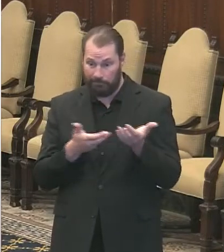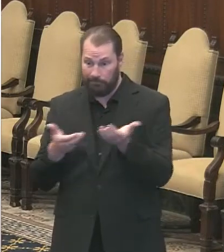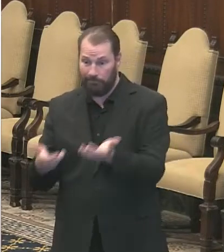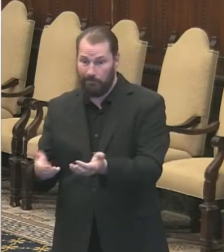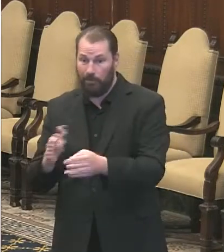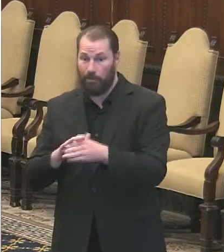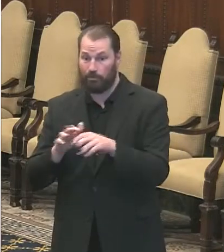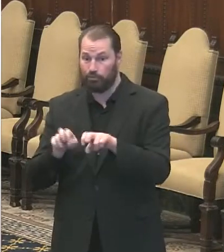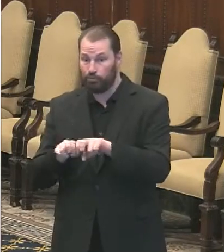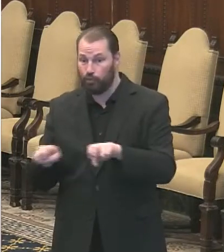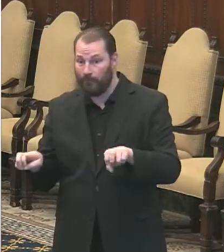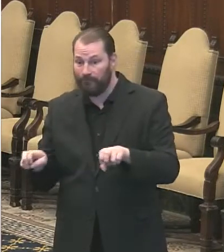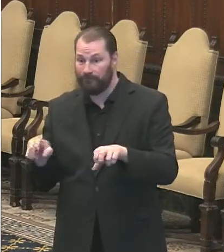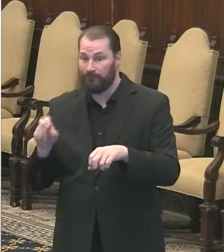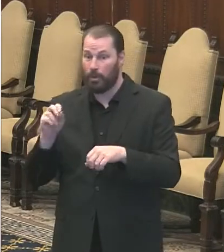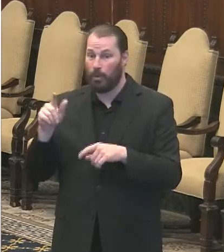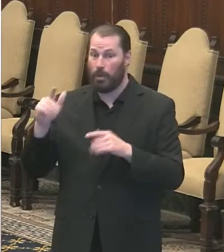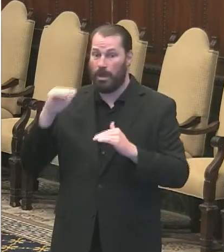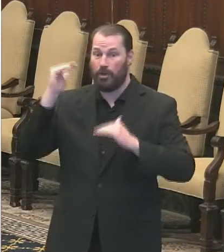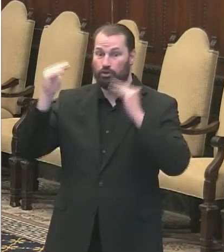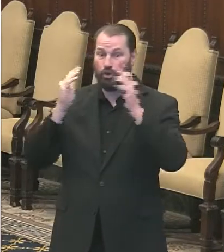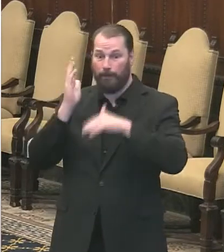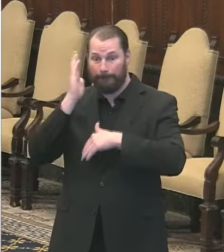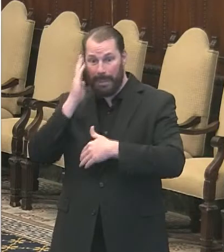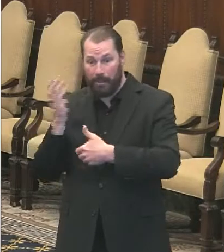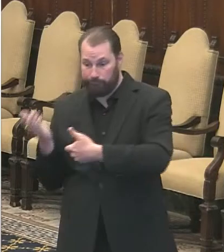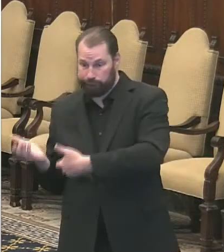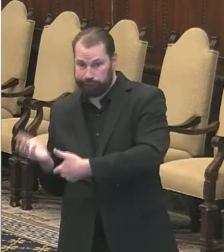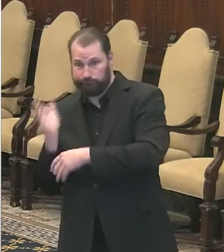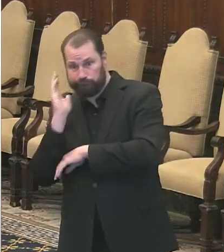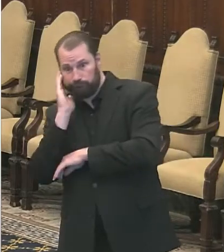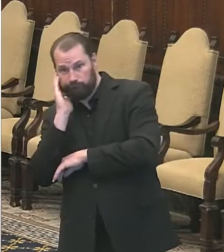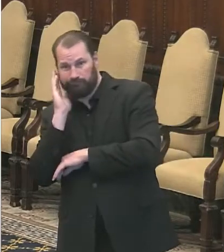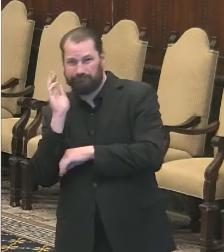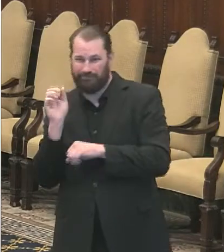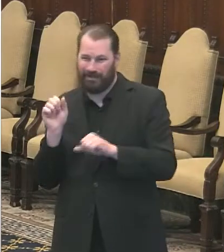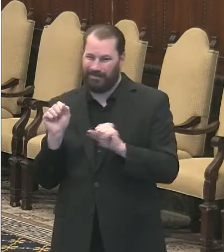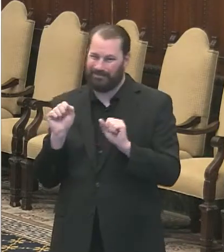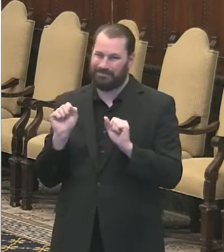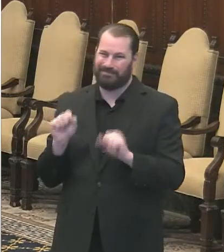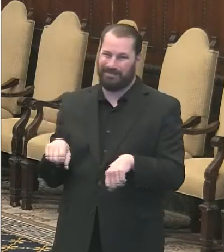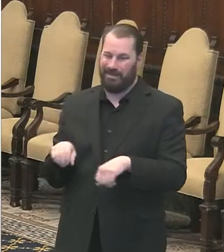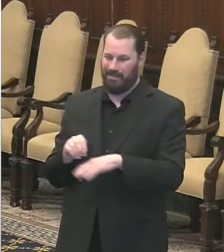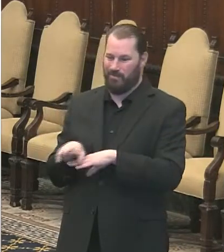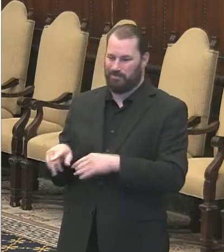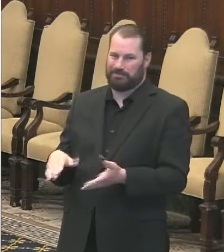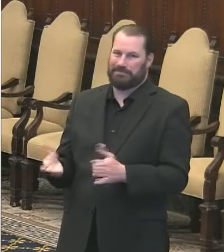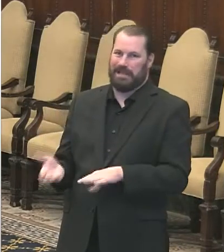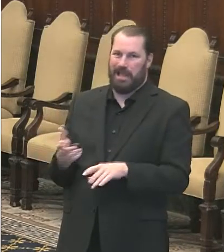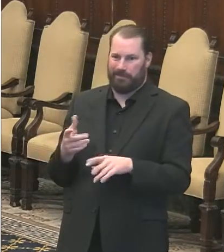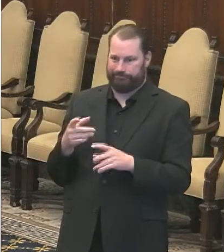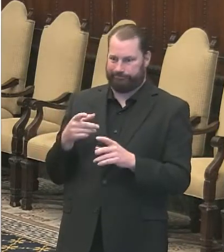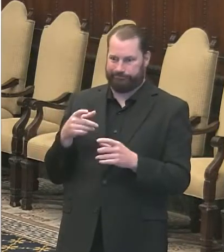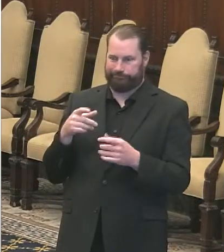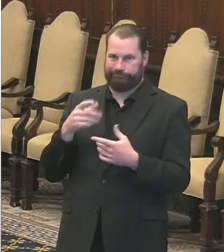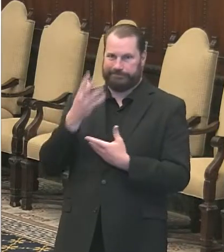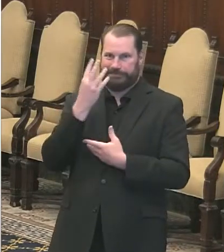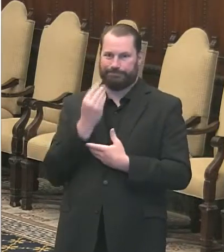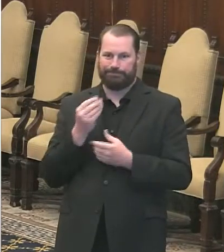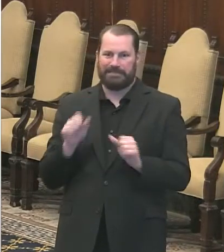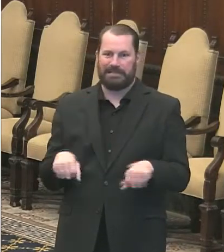bed. So we don't want any children in the city of Philadelphia, any infants, to be sleeping in anything other than a very safe